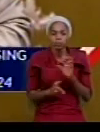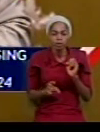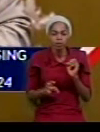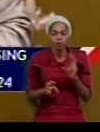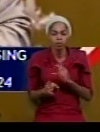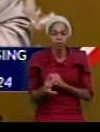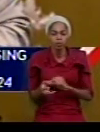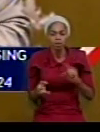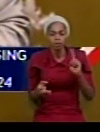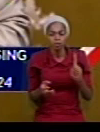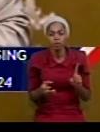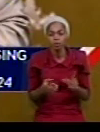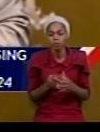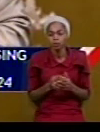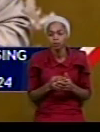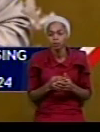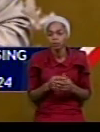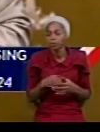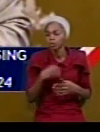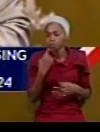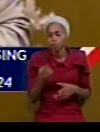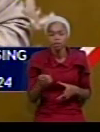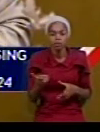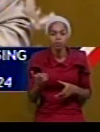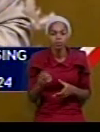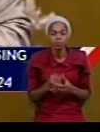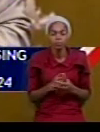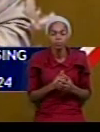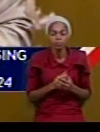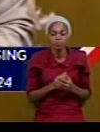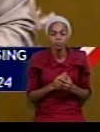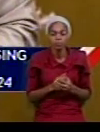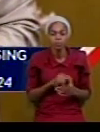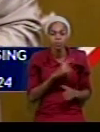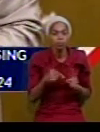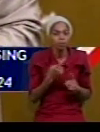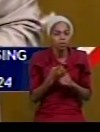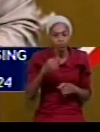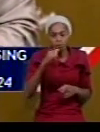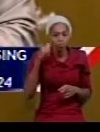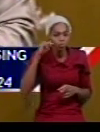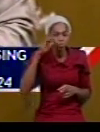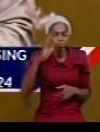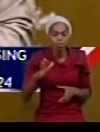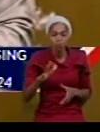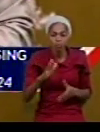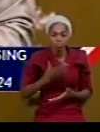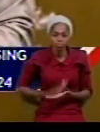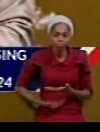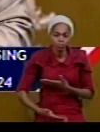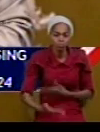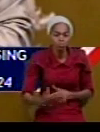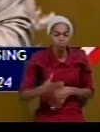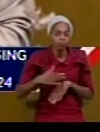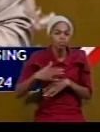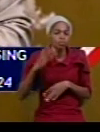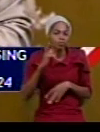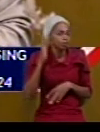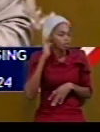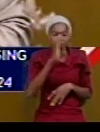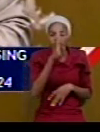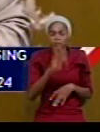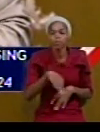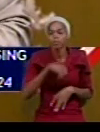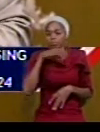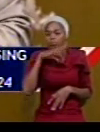born a man child, then she shall be unclean 7 days according to the days of the separation, for infirmity shall be unclean. And in the